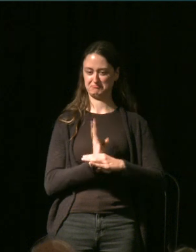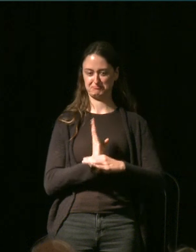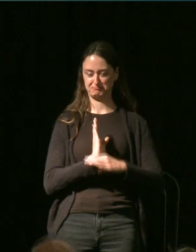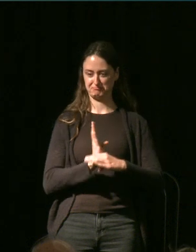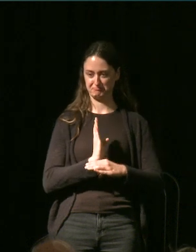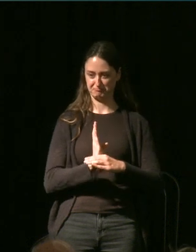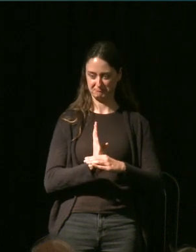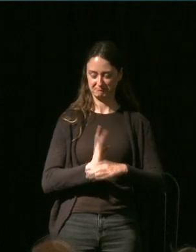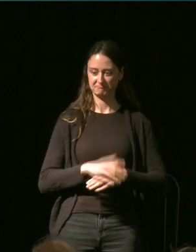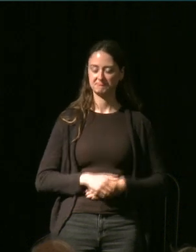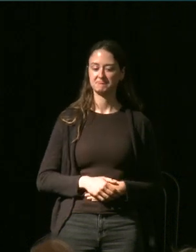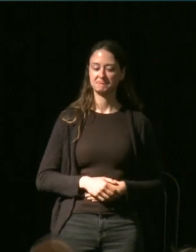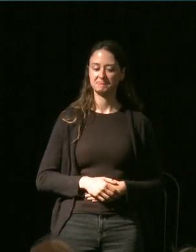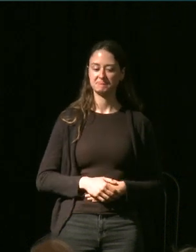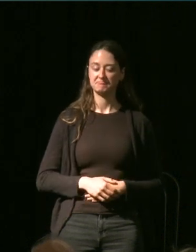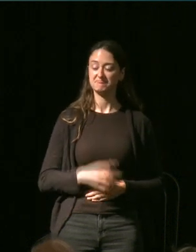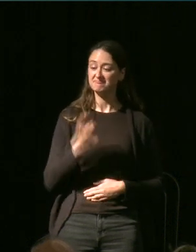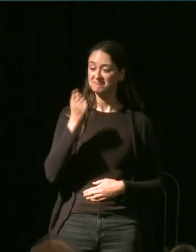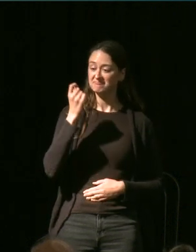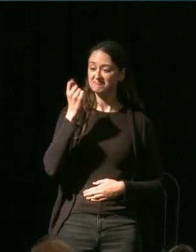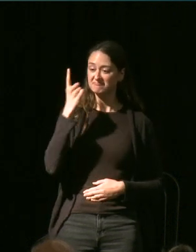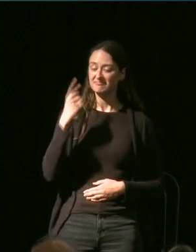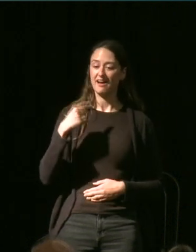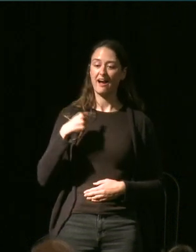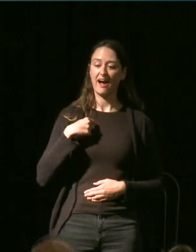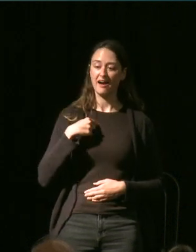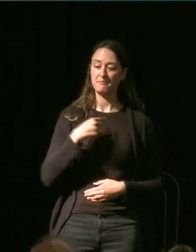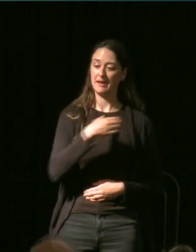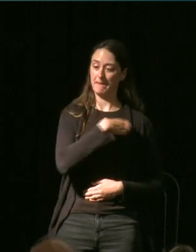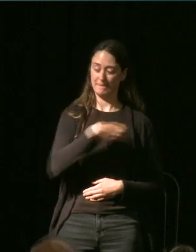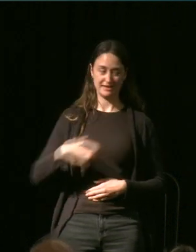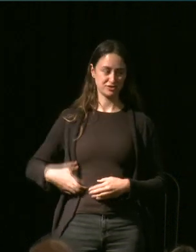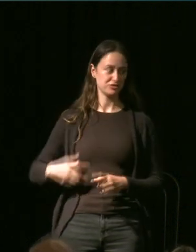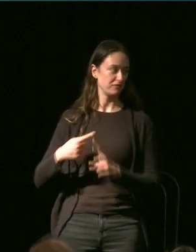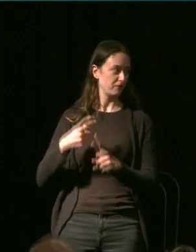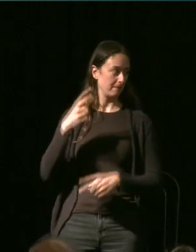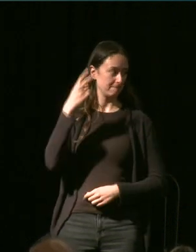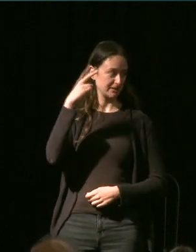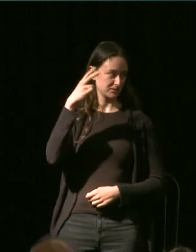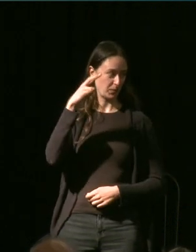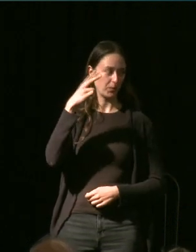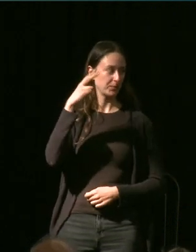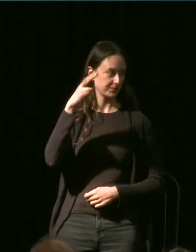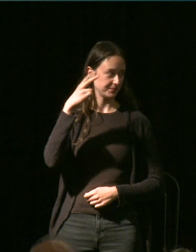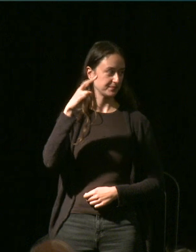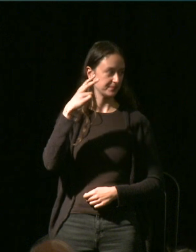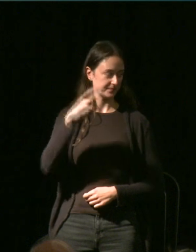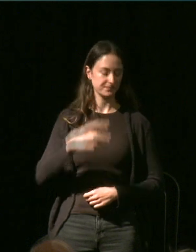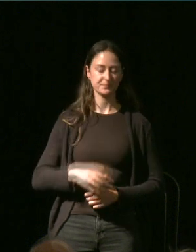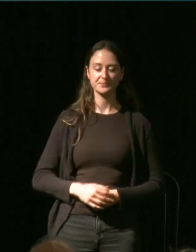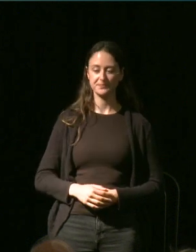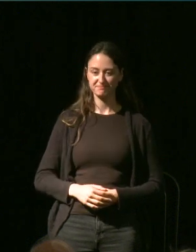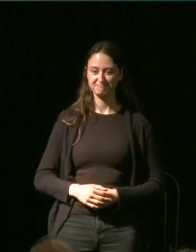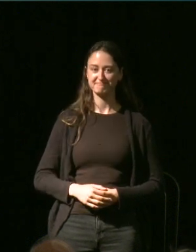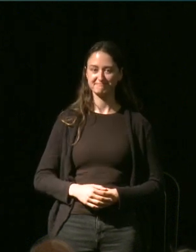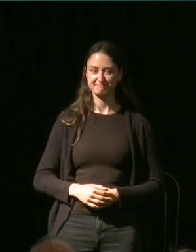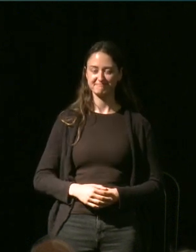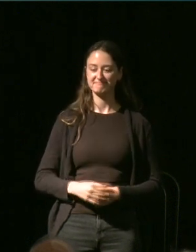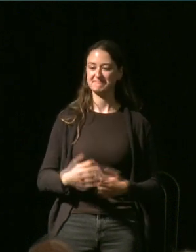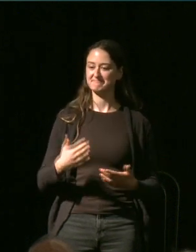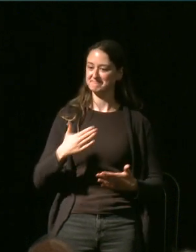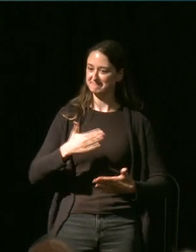the Usher ambassador from Mexico, so really nice to meet you. And it's my pleasure to present our next